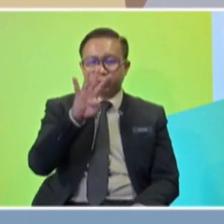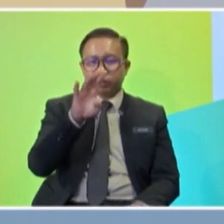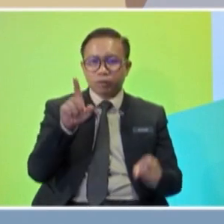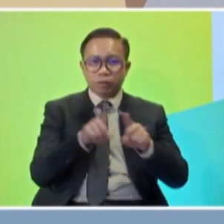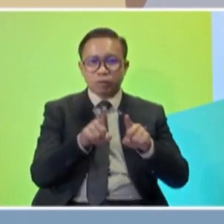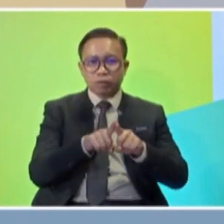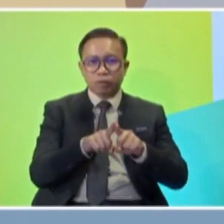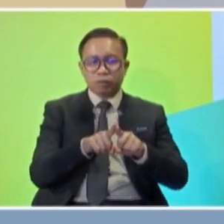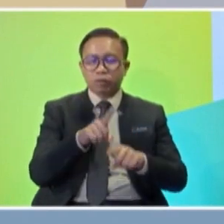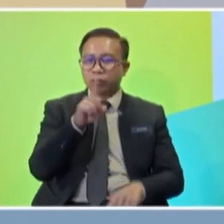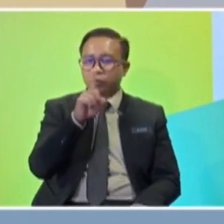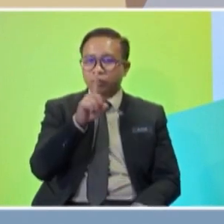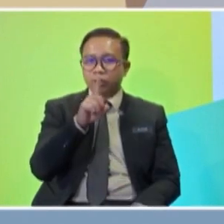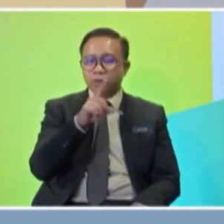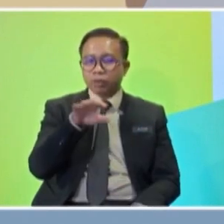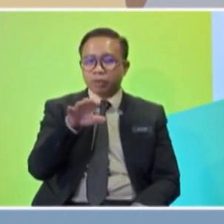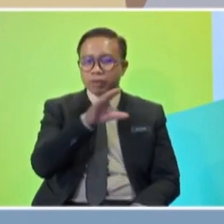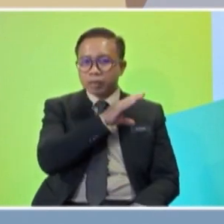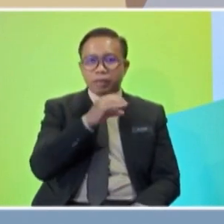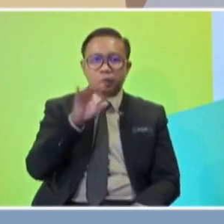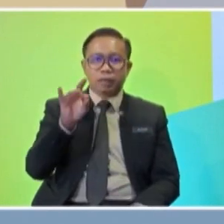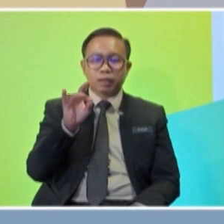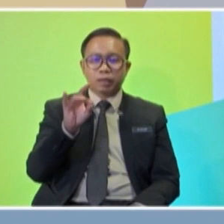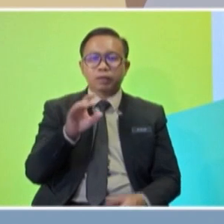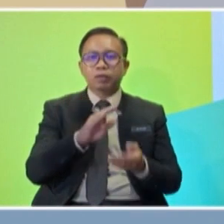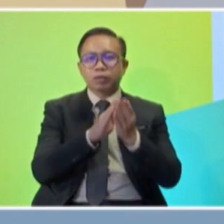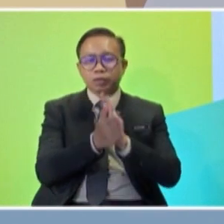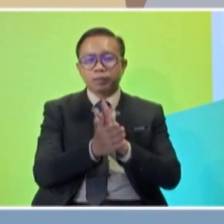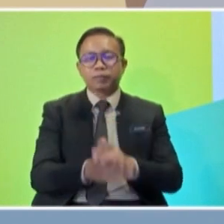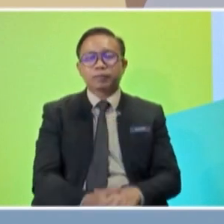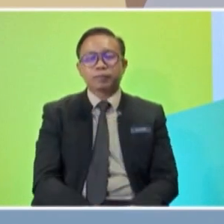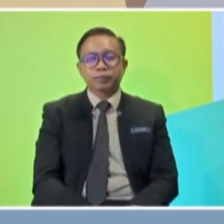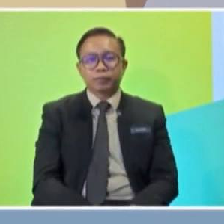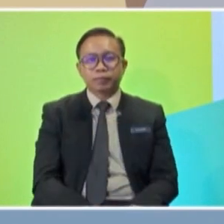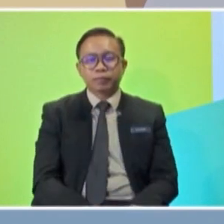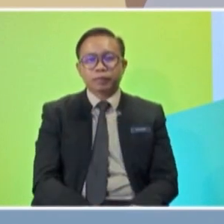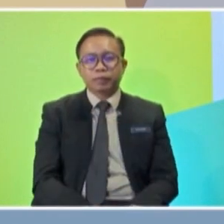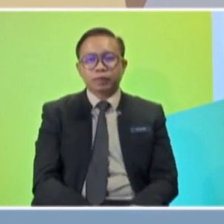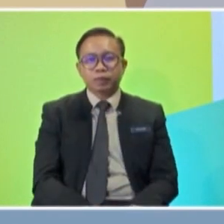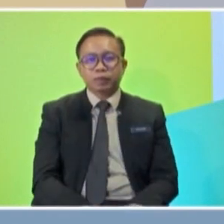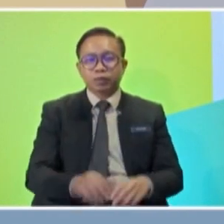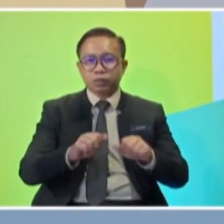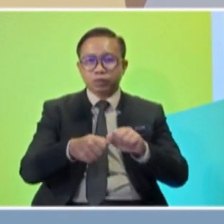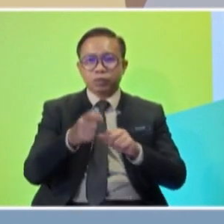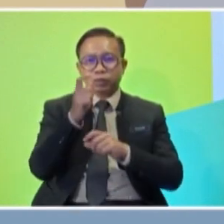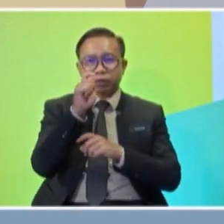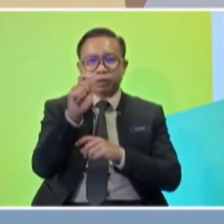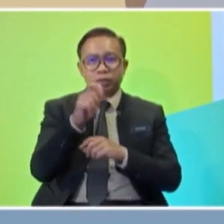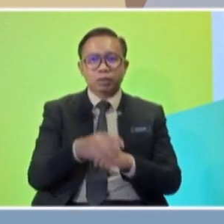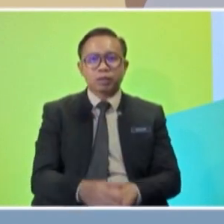to 1 and 8 with 4 equal to 2. So multiply